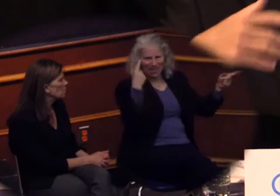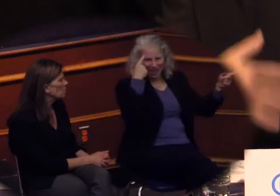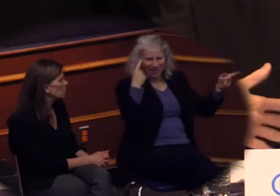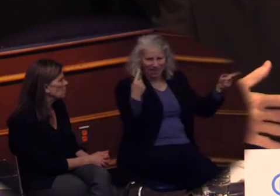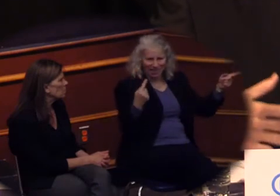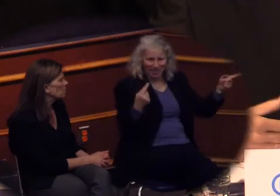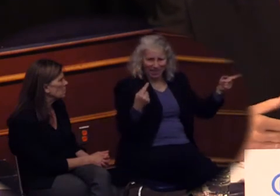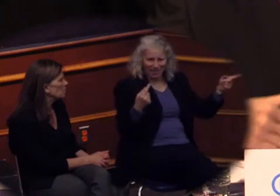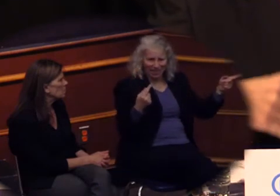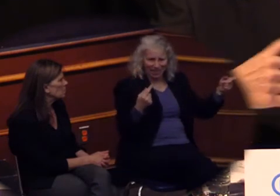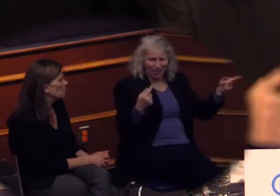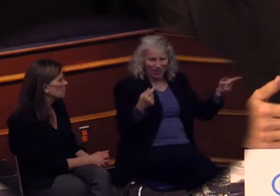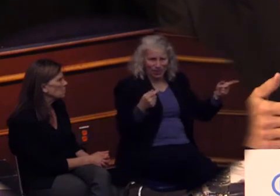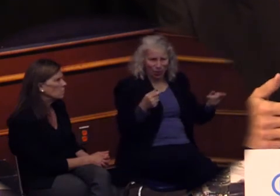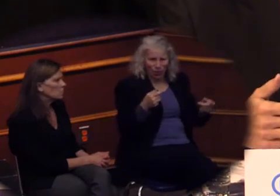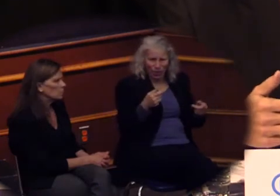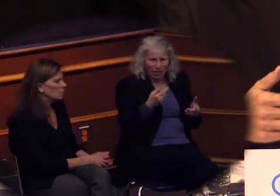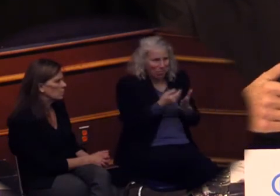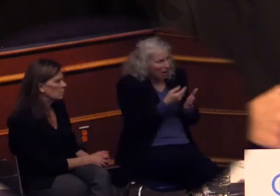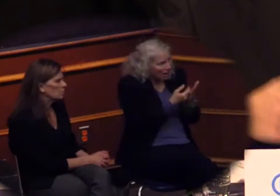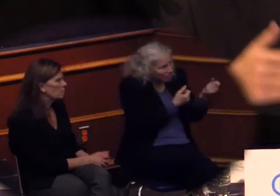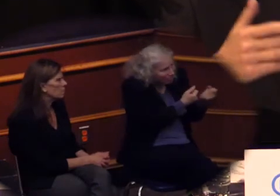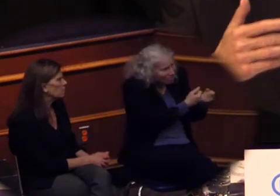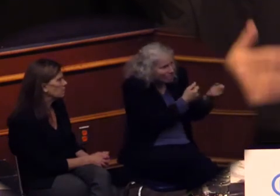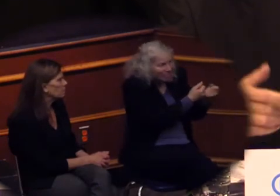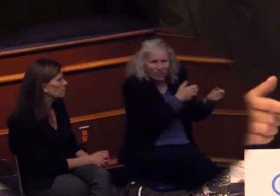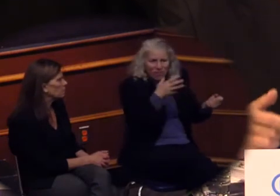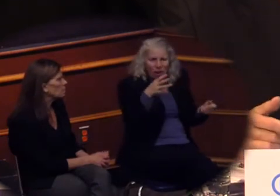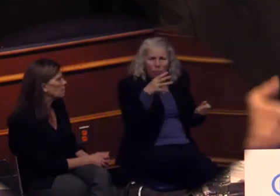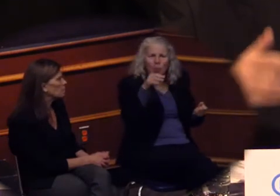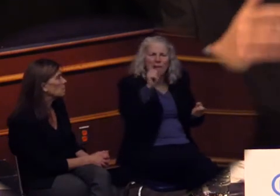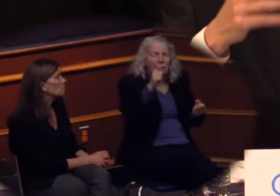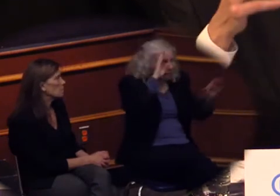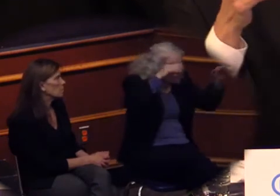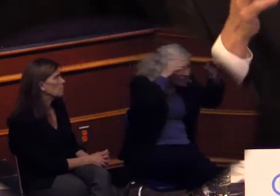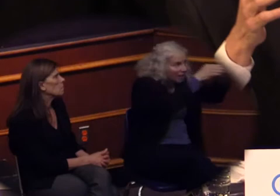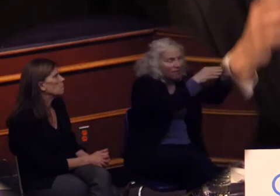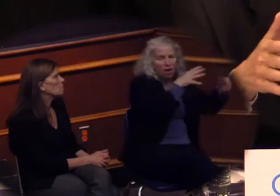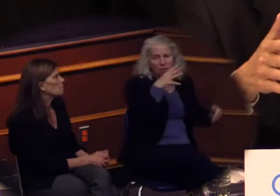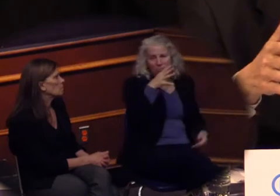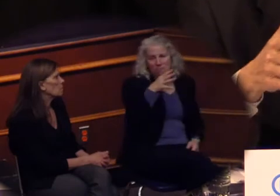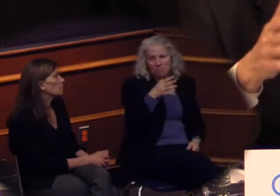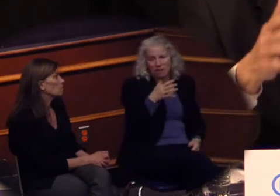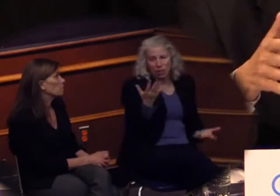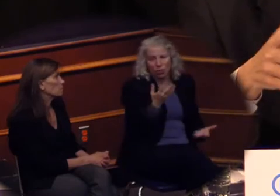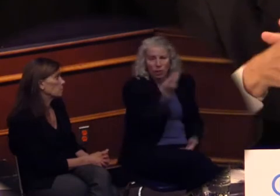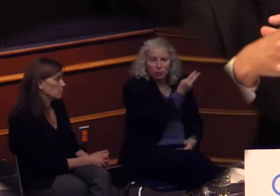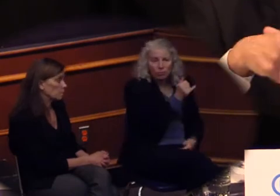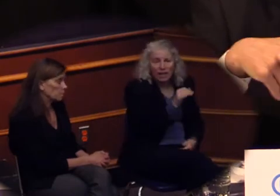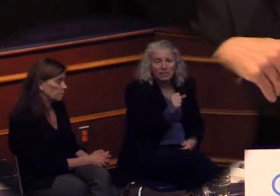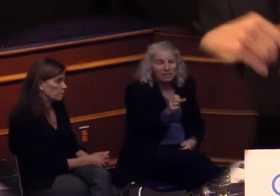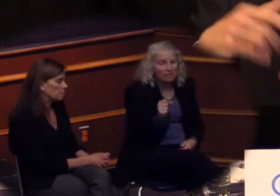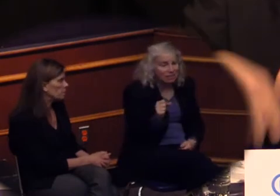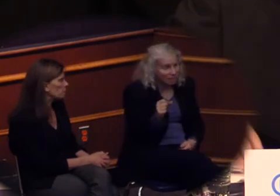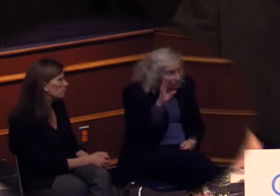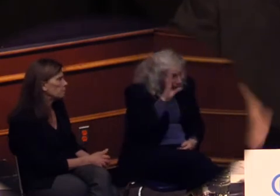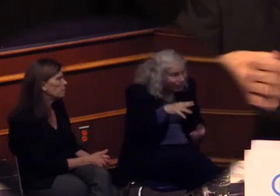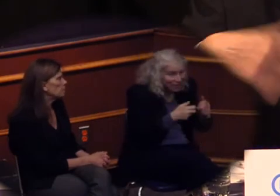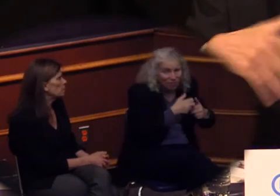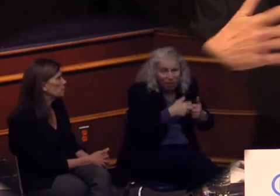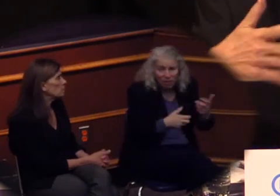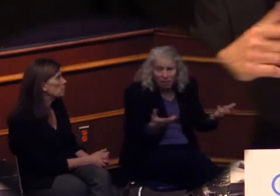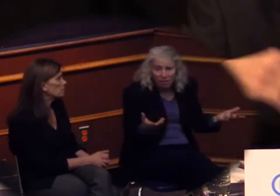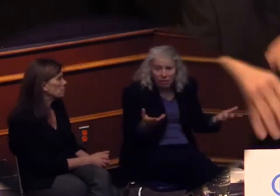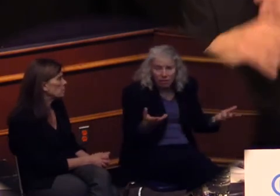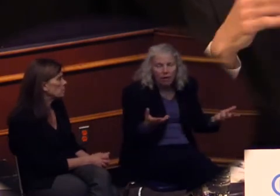So whatever we can do to boost local farming as we are trying to do, it is a difficult thing. But the reason I